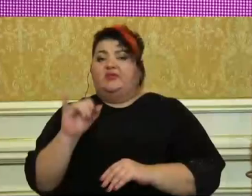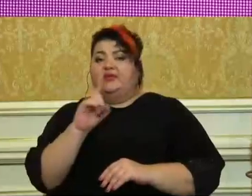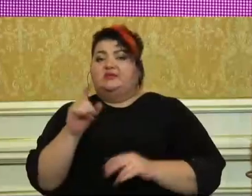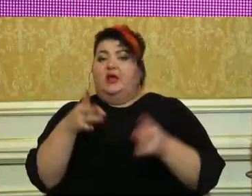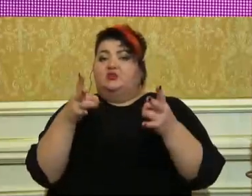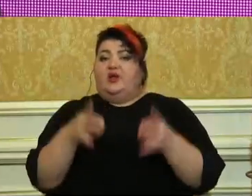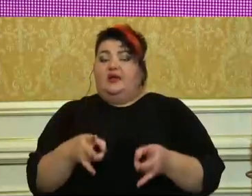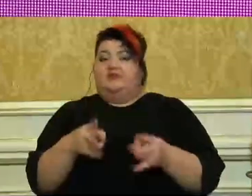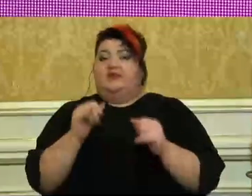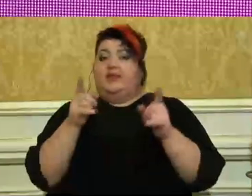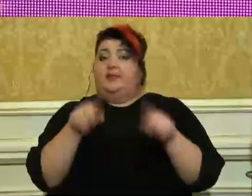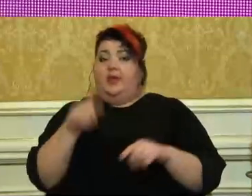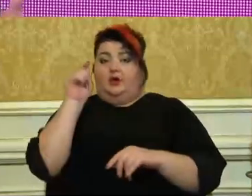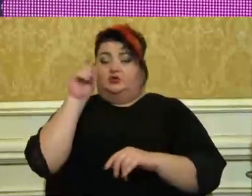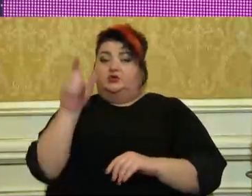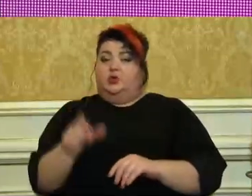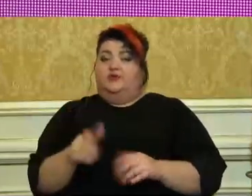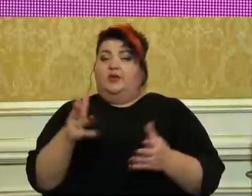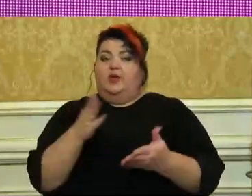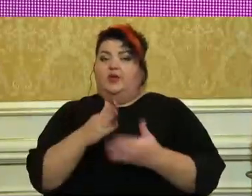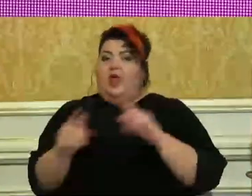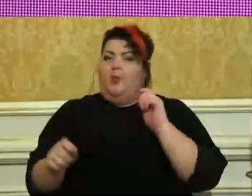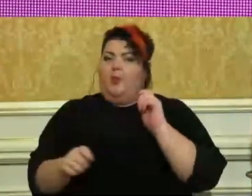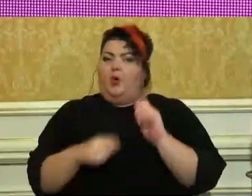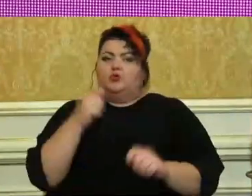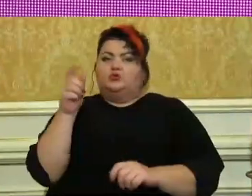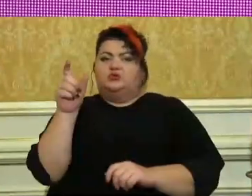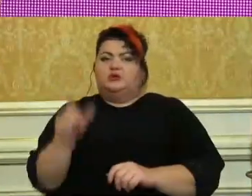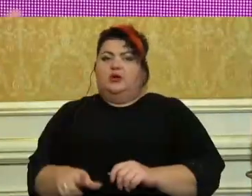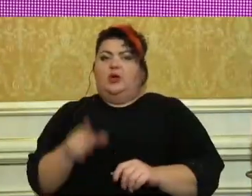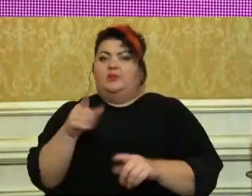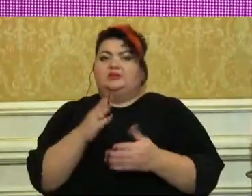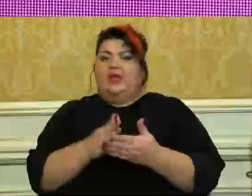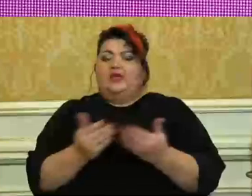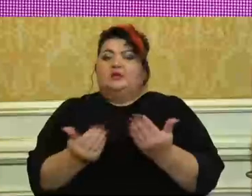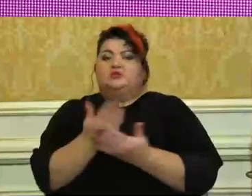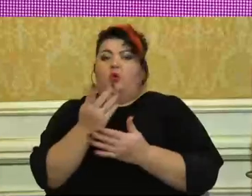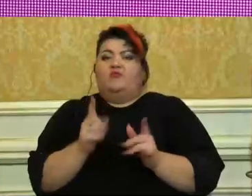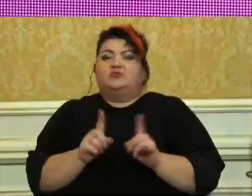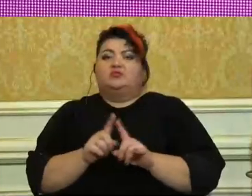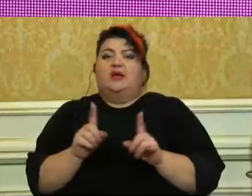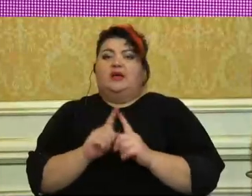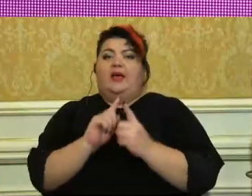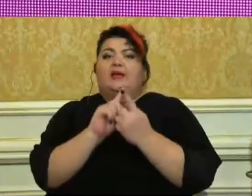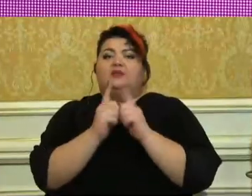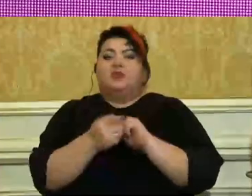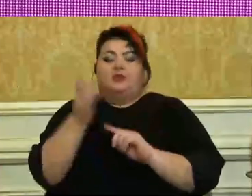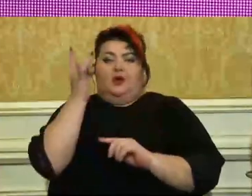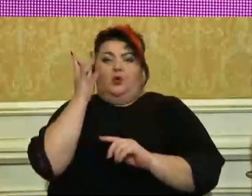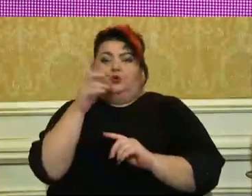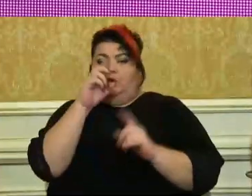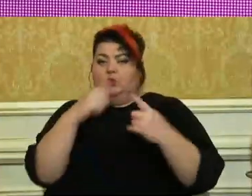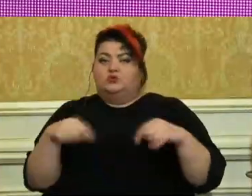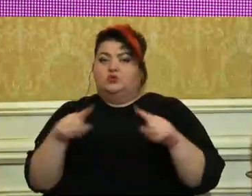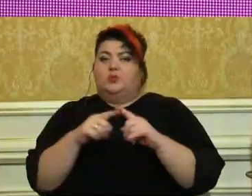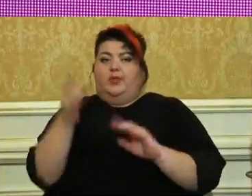perpetrators, and of course changing society, culture, and bringing a culture of respect. All of this is the Istanbul Convention. The definition of